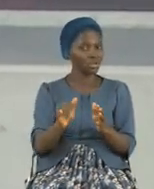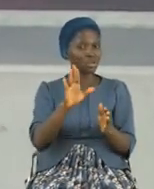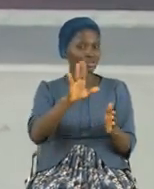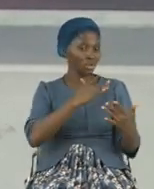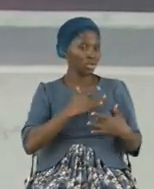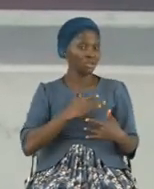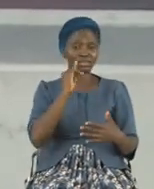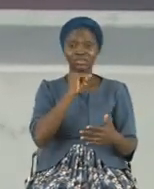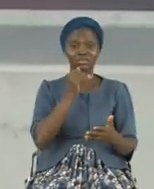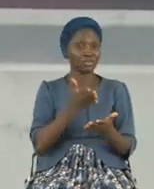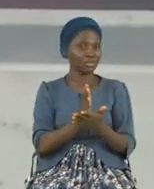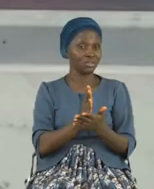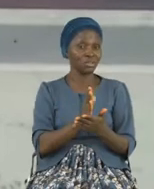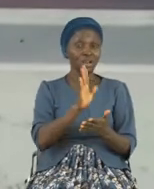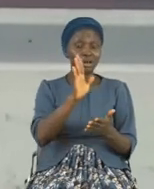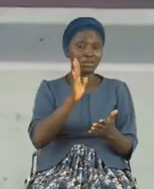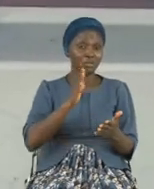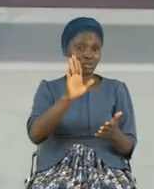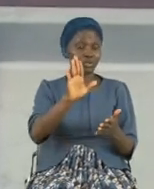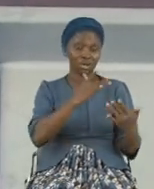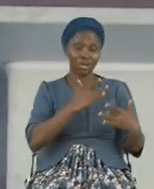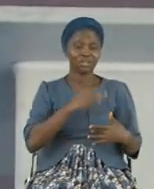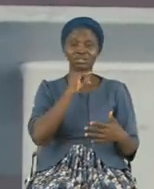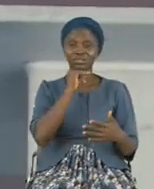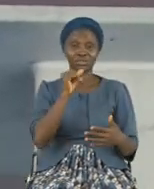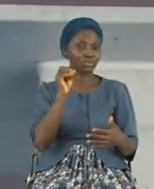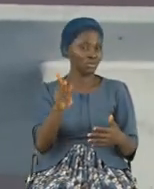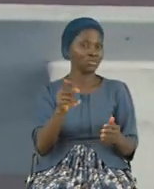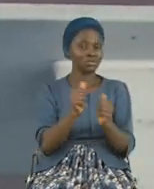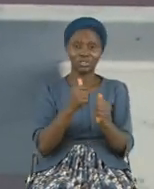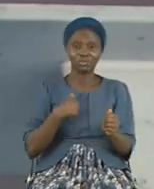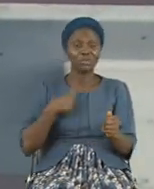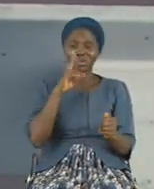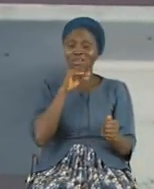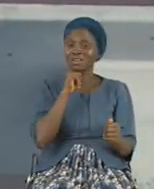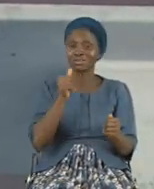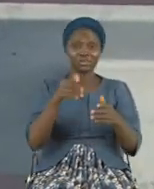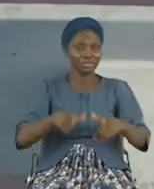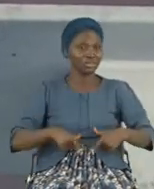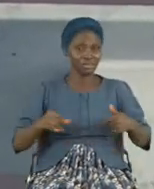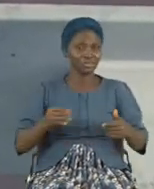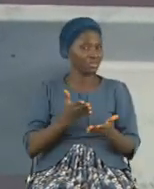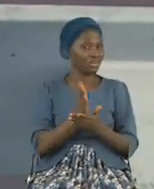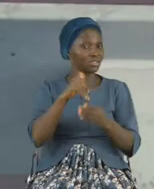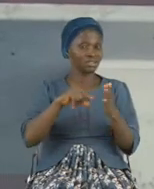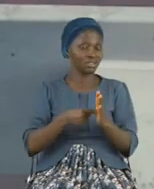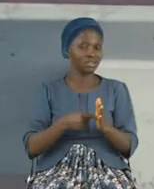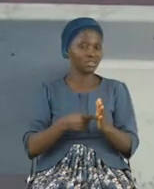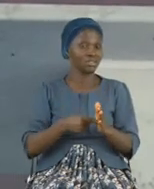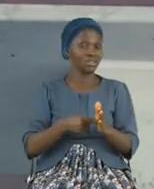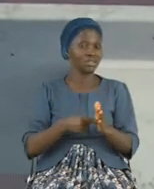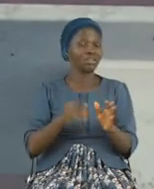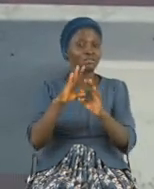We're not living right in this house. The members of the church should not know what goes